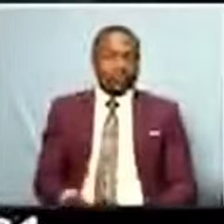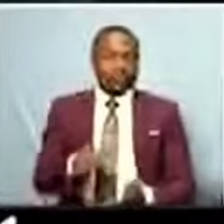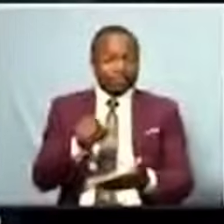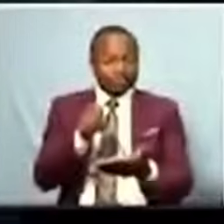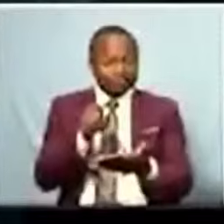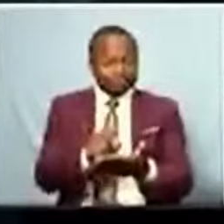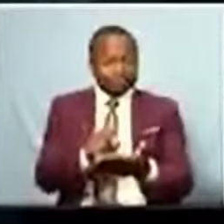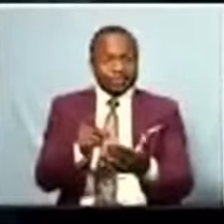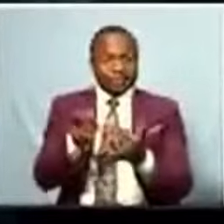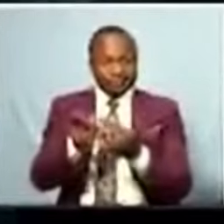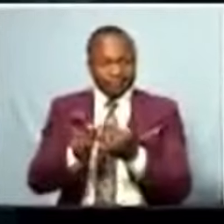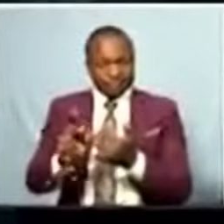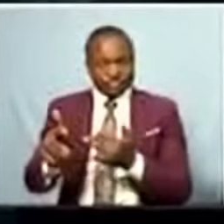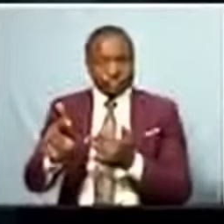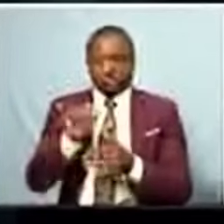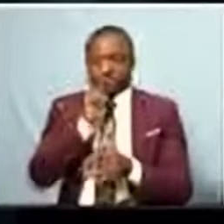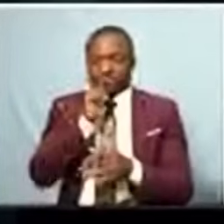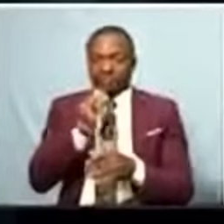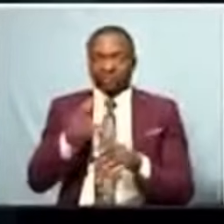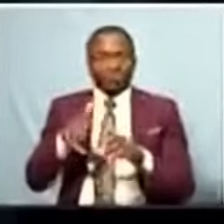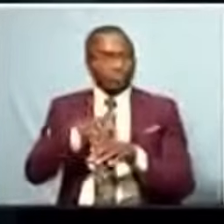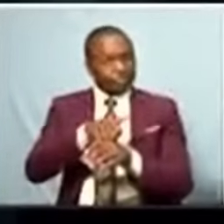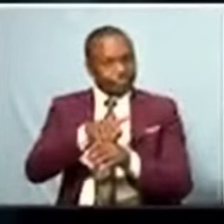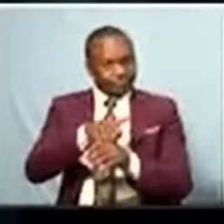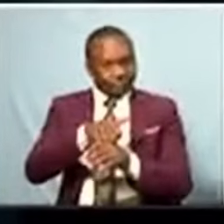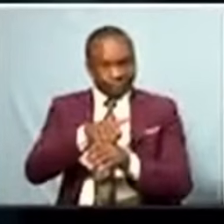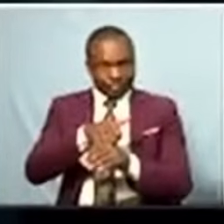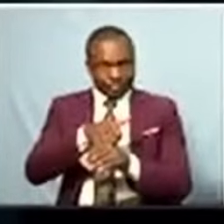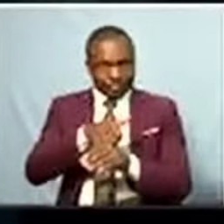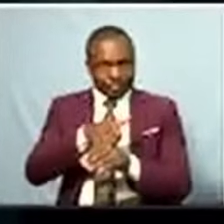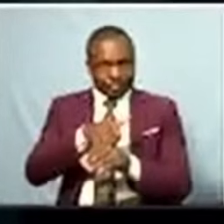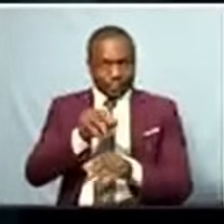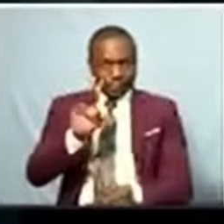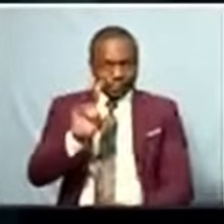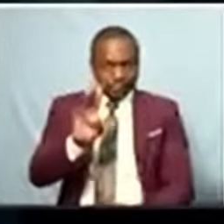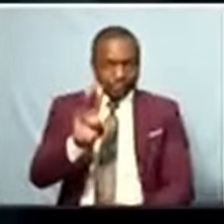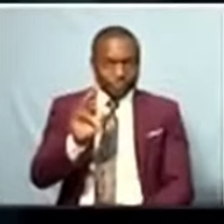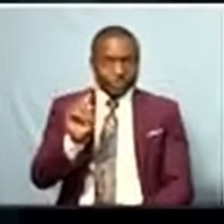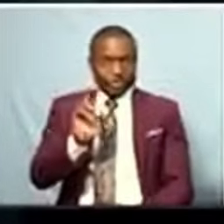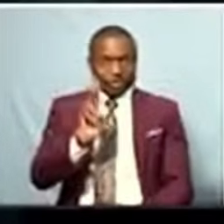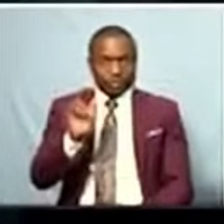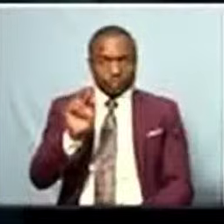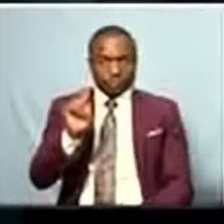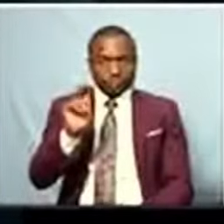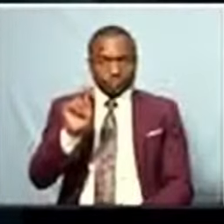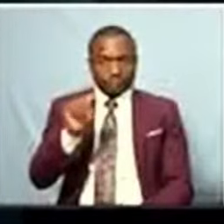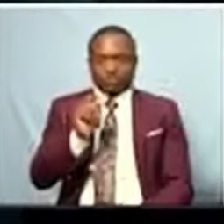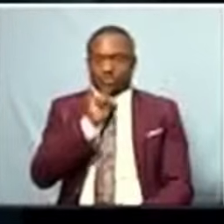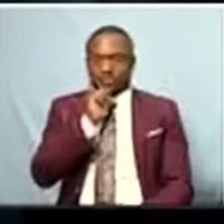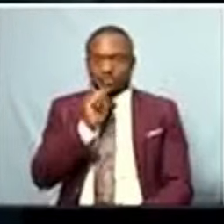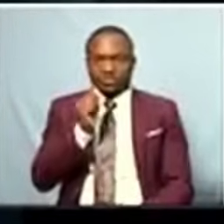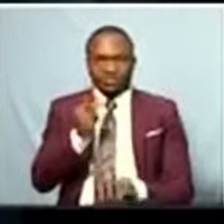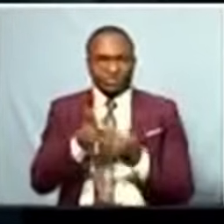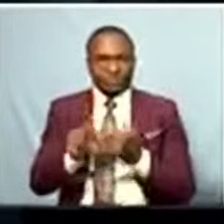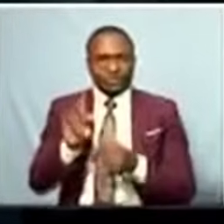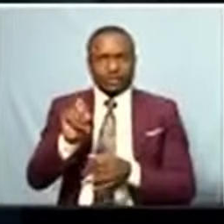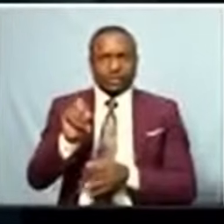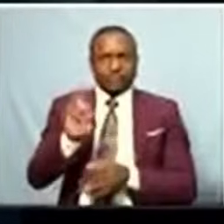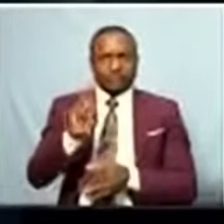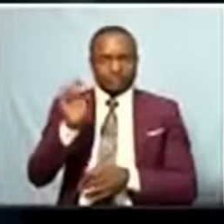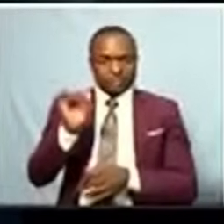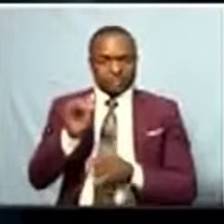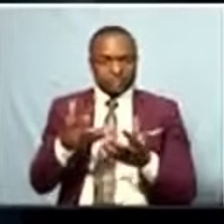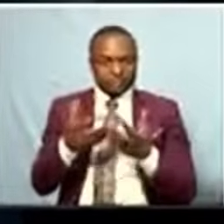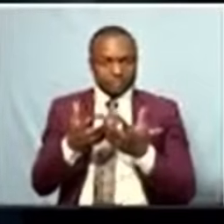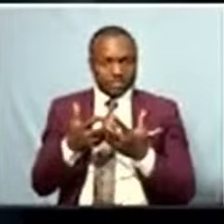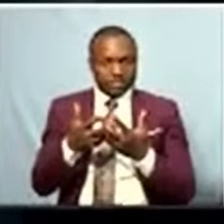particular component is excluded from the warranty. So isn't it part of the X-ray? The warranty is the